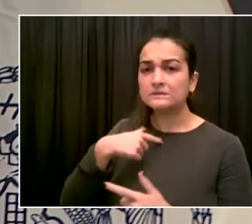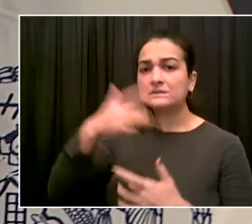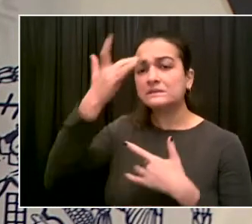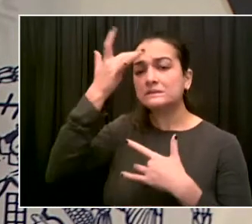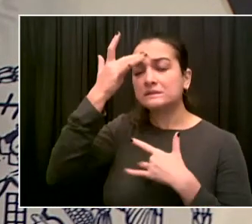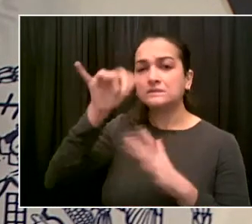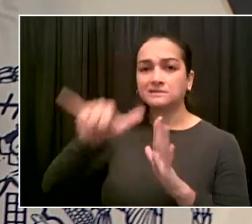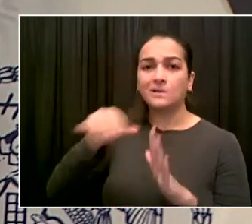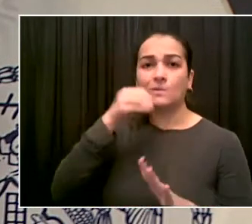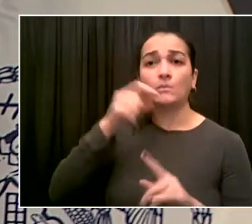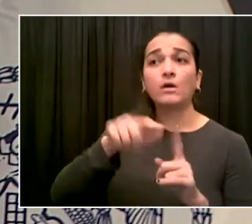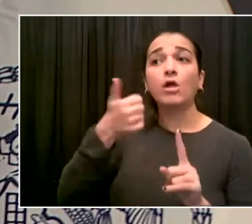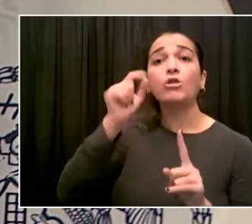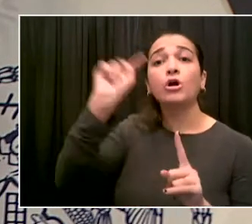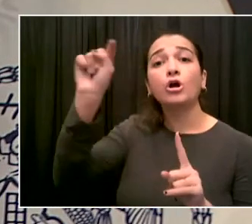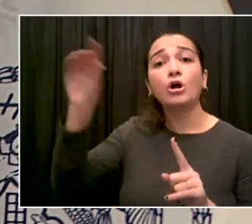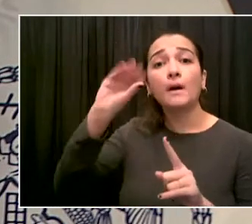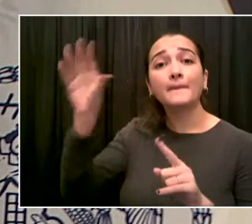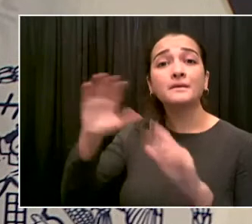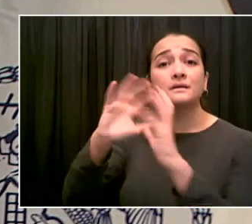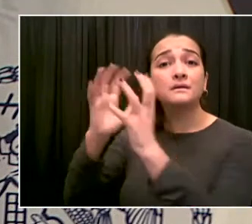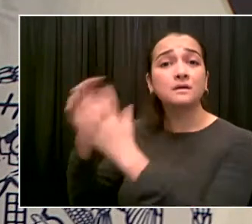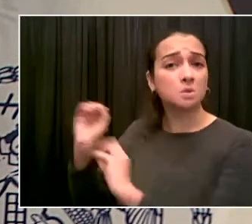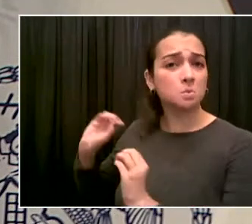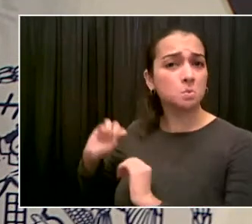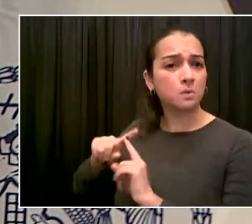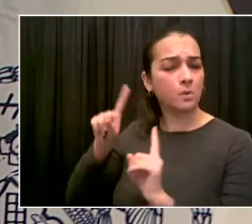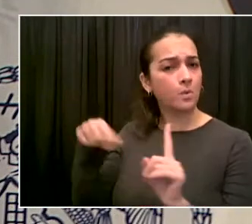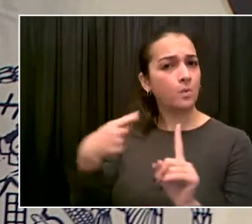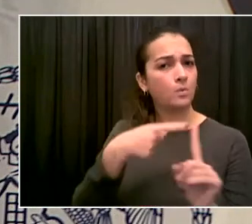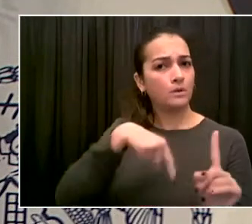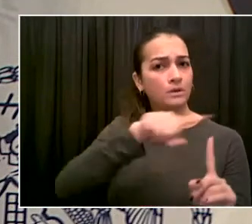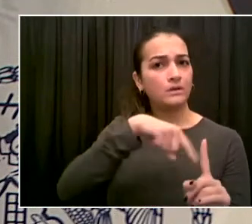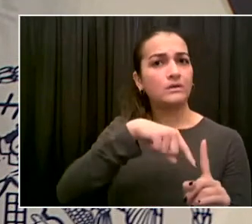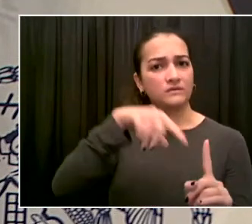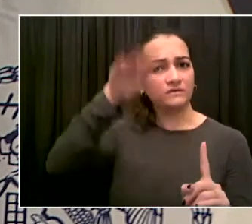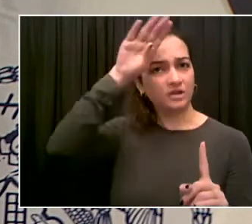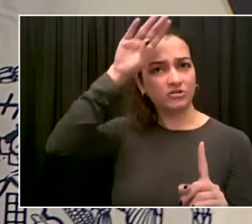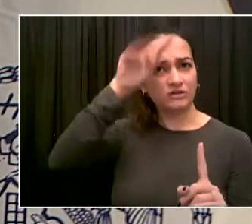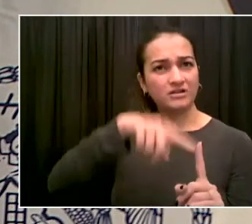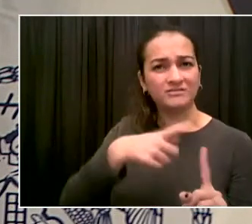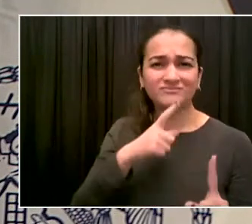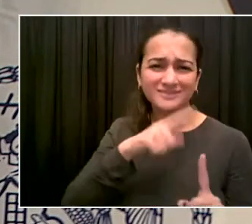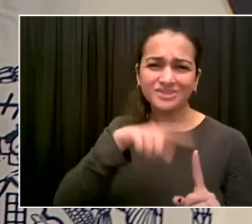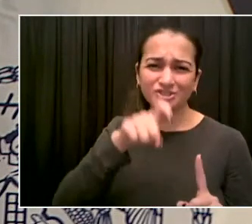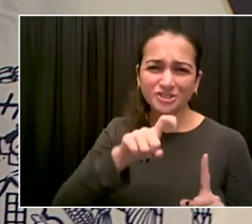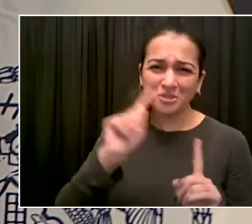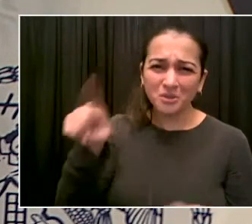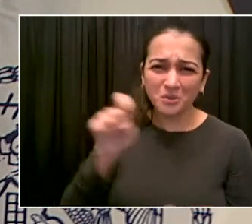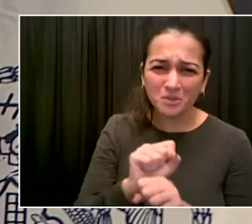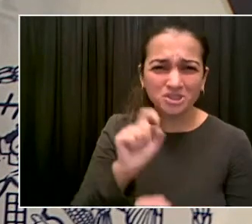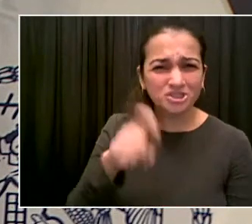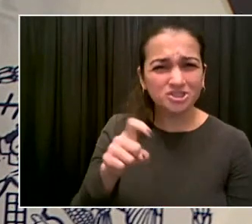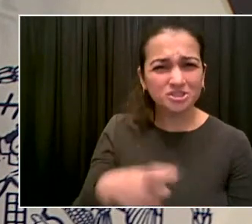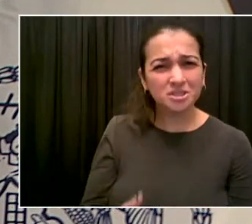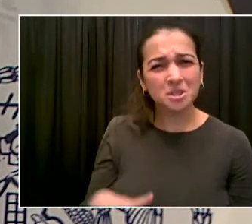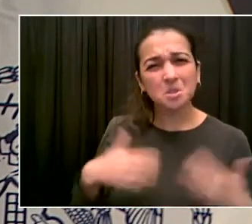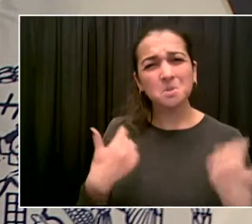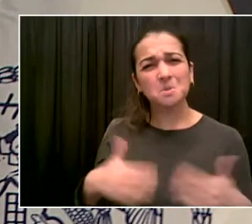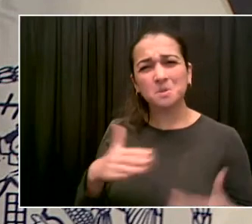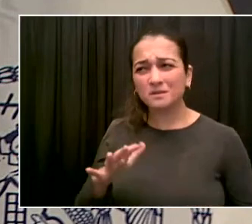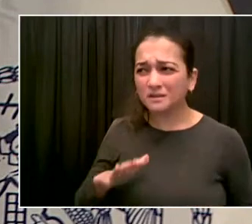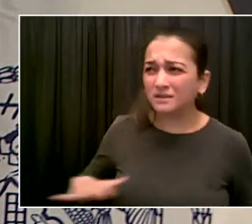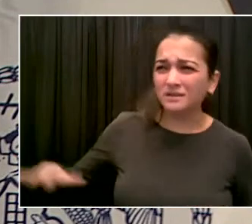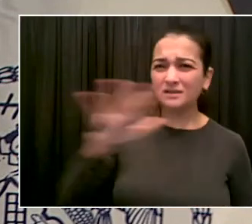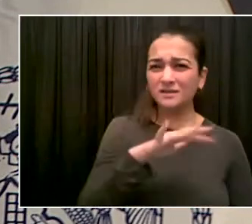city, rely upon all our public servants, particularly our first responders. And we have a lot of respect and a lot of